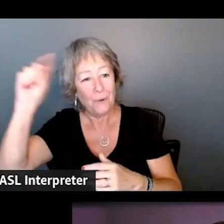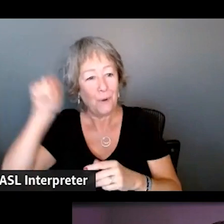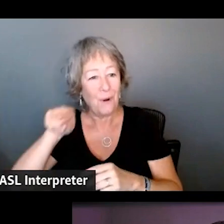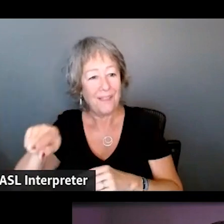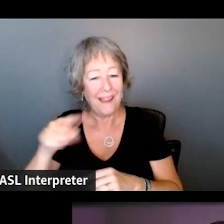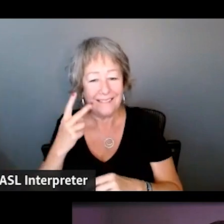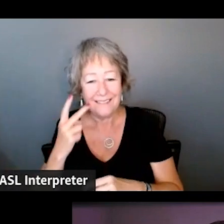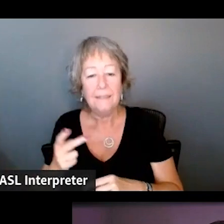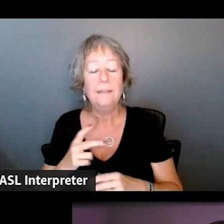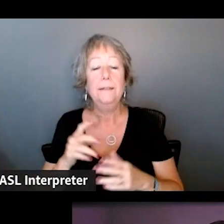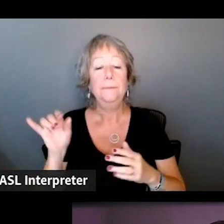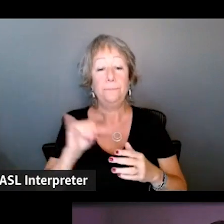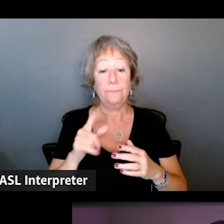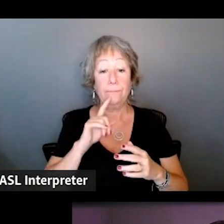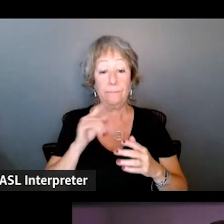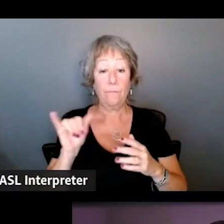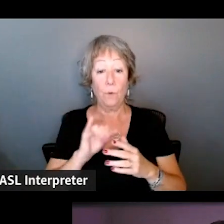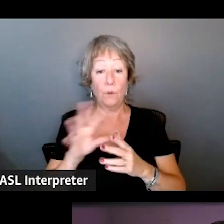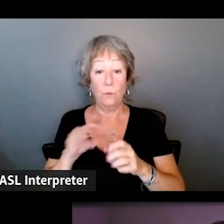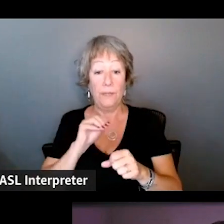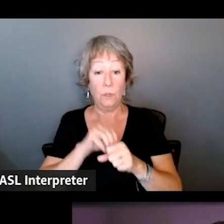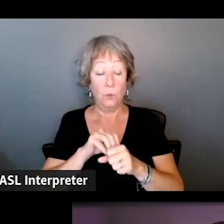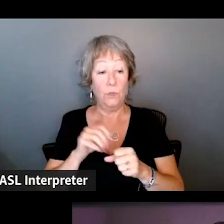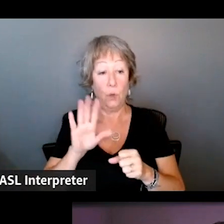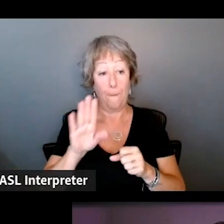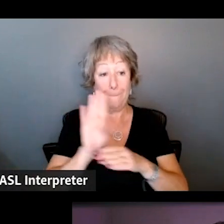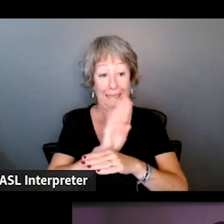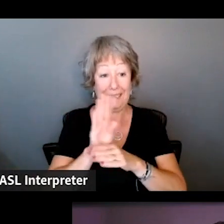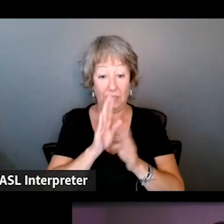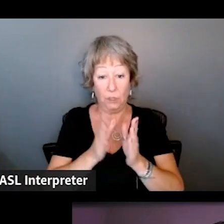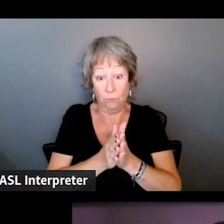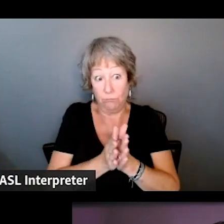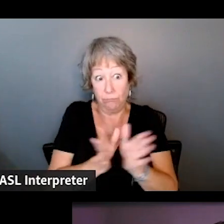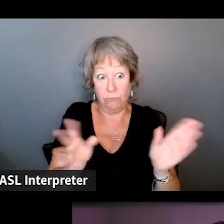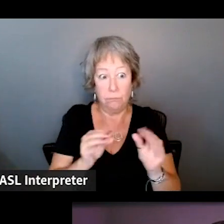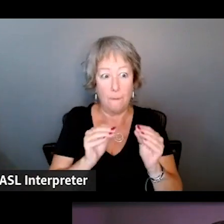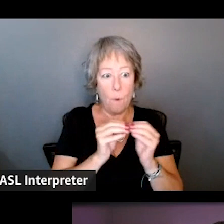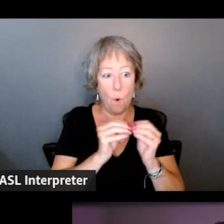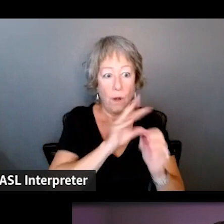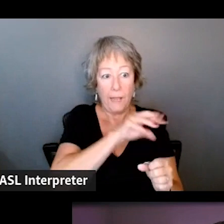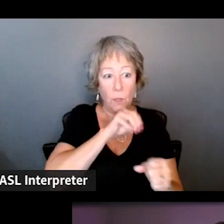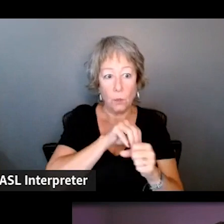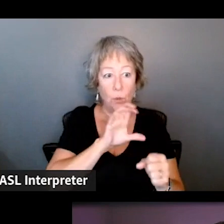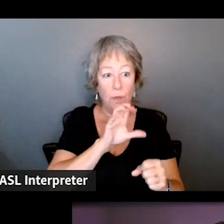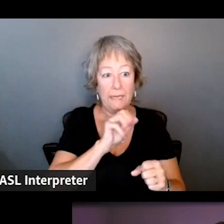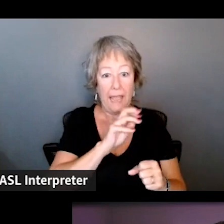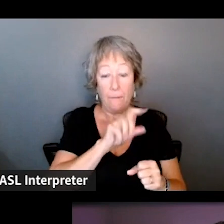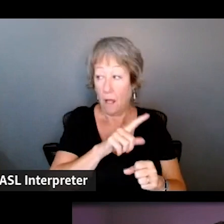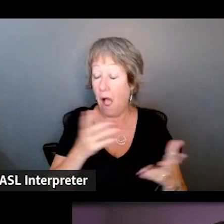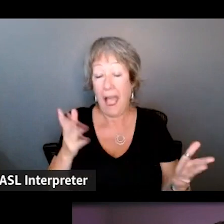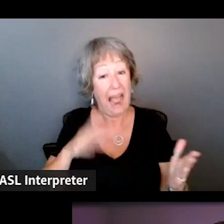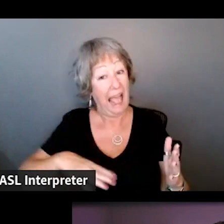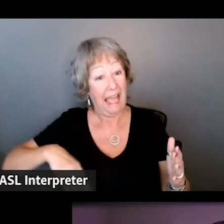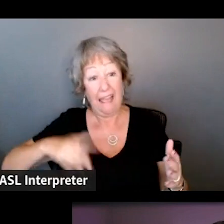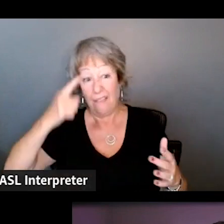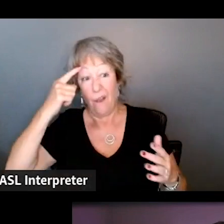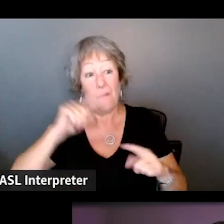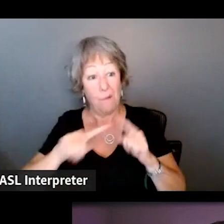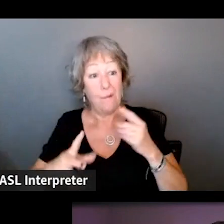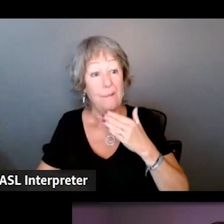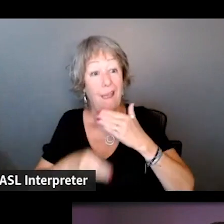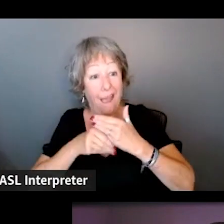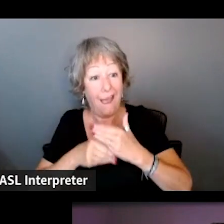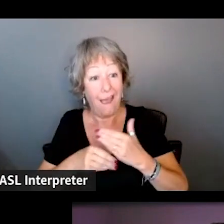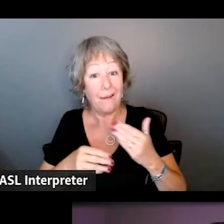I branching out to camels too? I haven't thought about that yet, but it would be a really good second product line, I think. So yeah. Do you think that's something